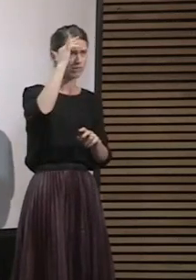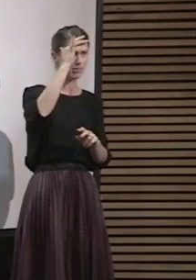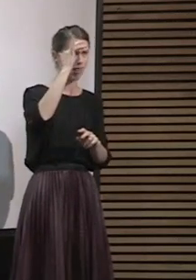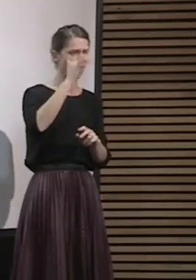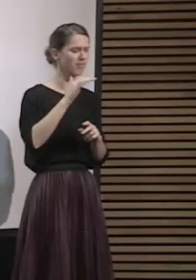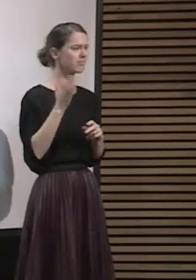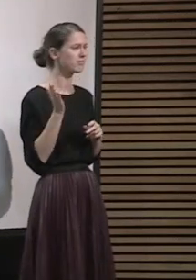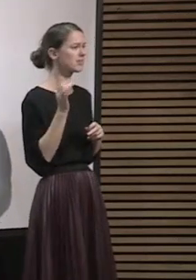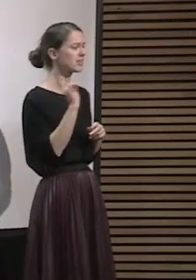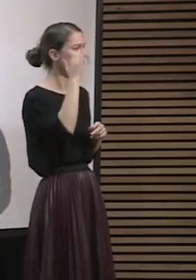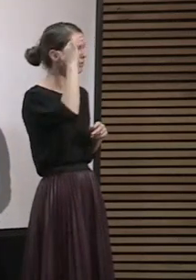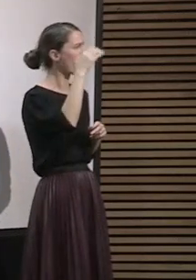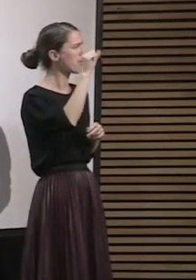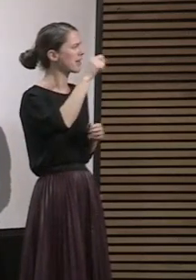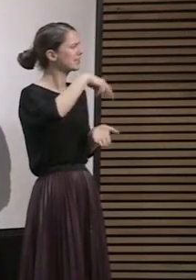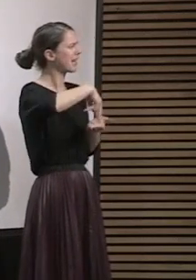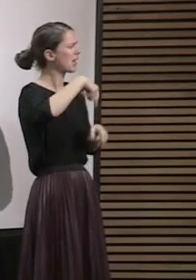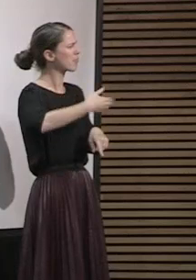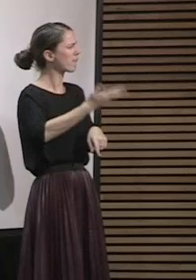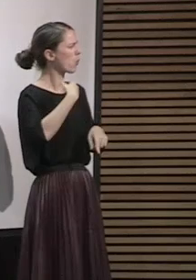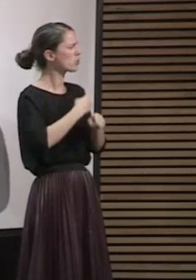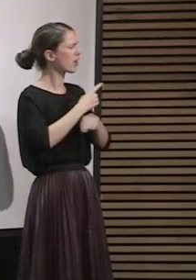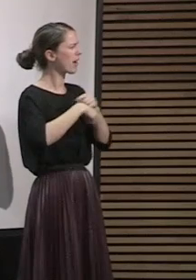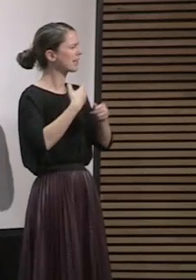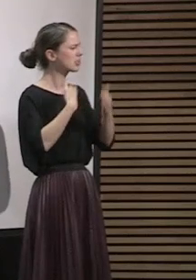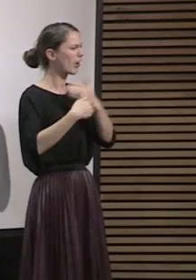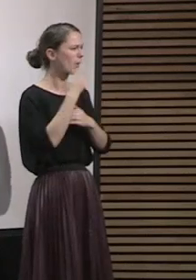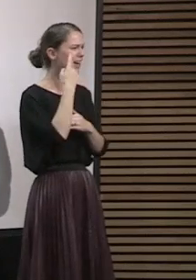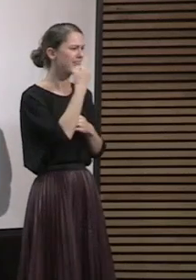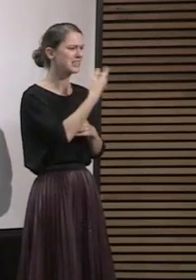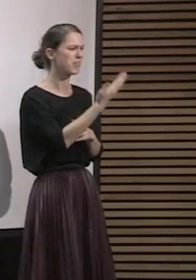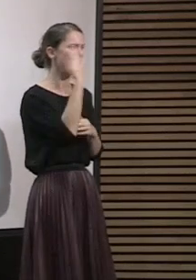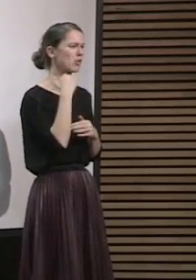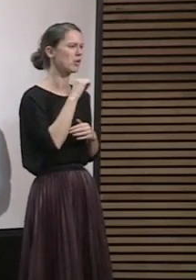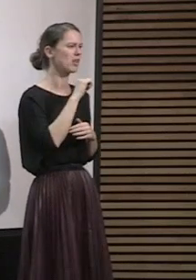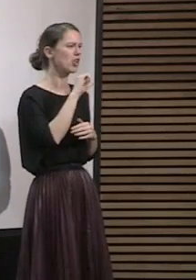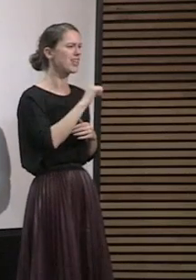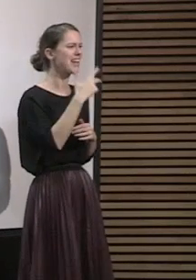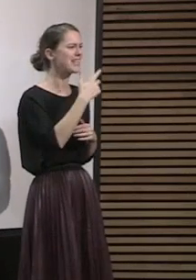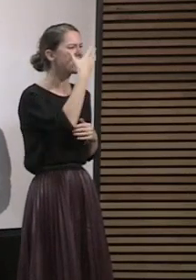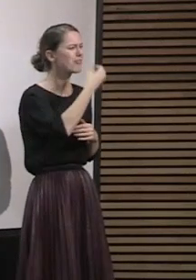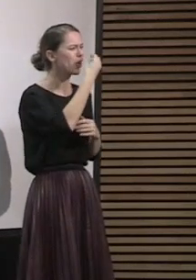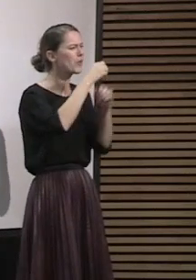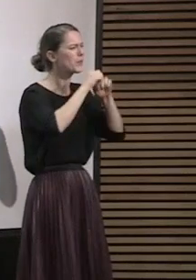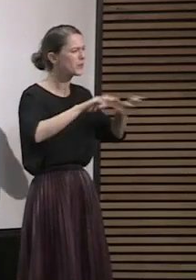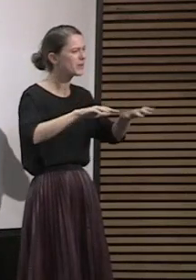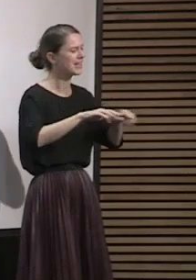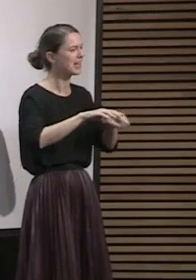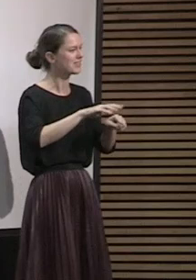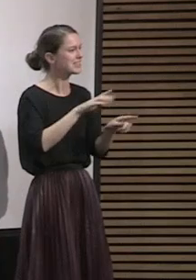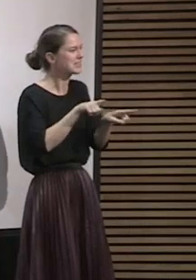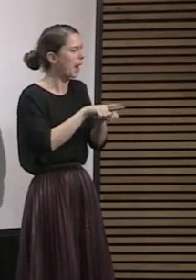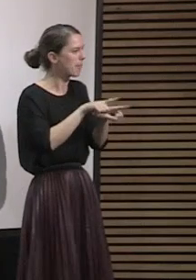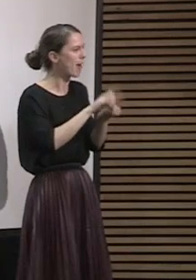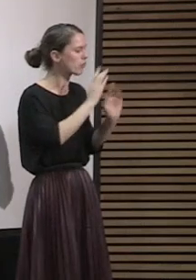there I can recall standing on this podium talking about some of the historical evidence going back to the 1918 flu epidemic of that being true, but I